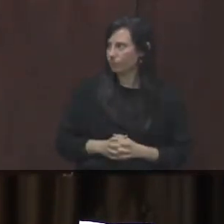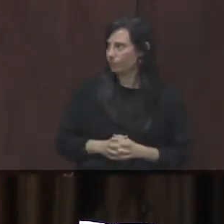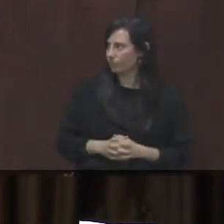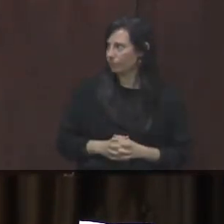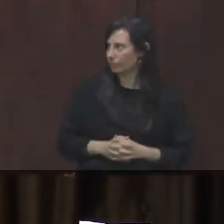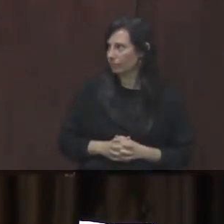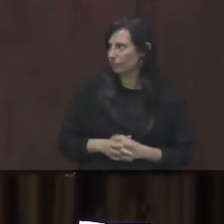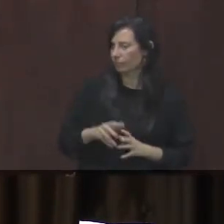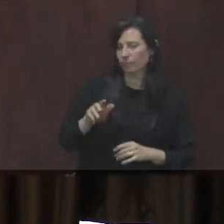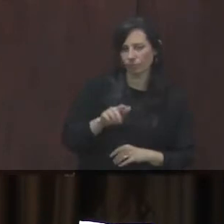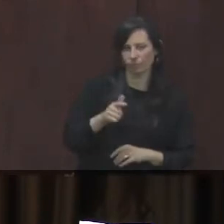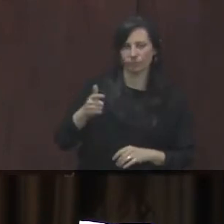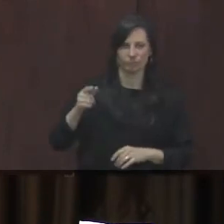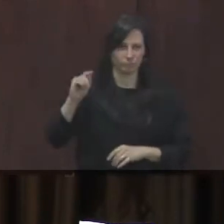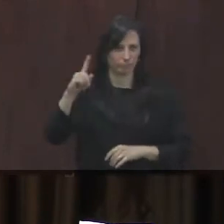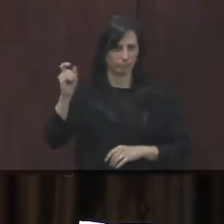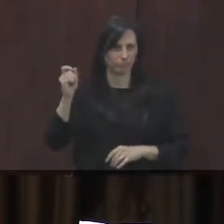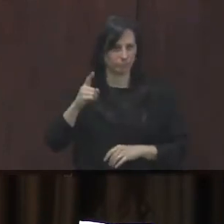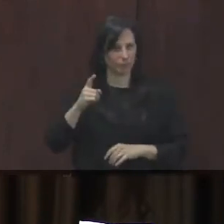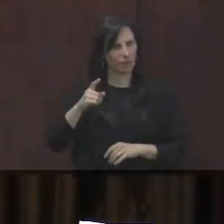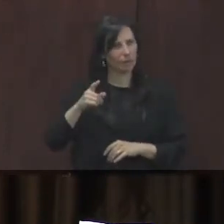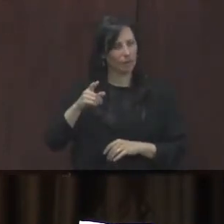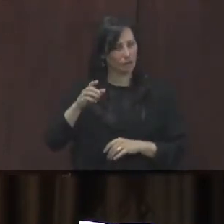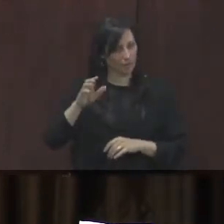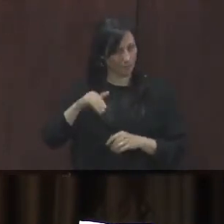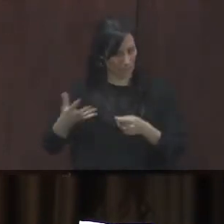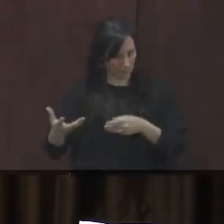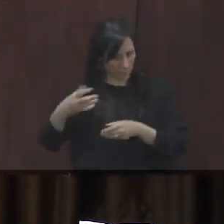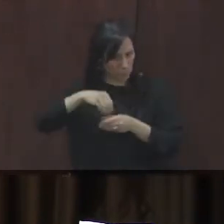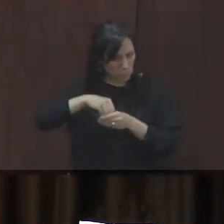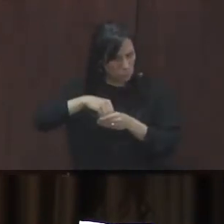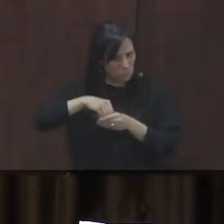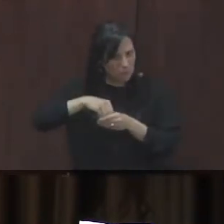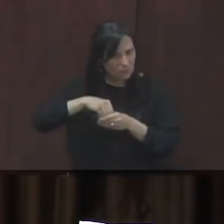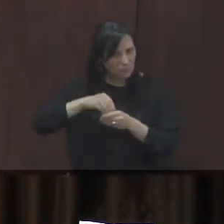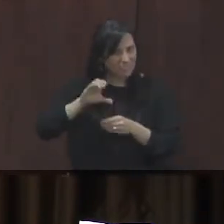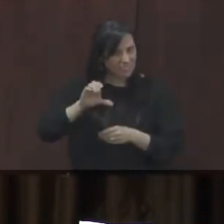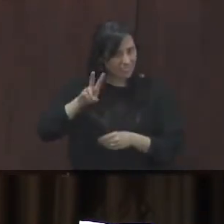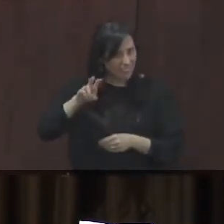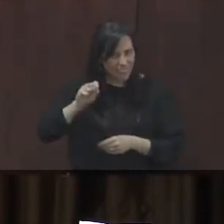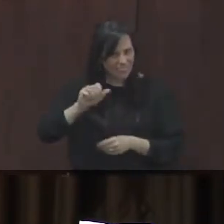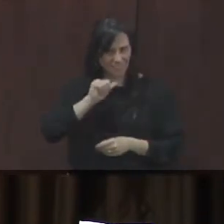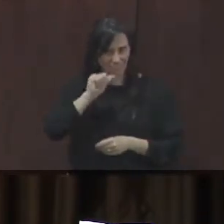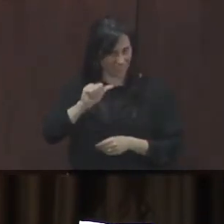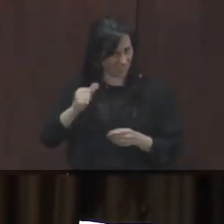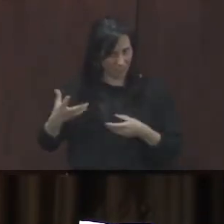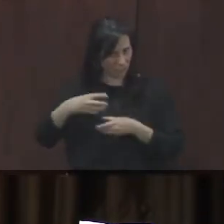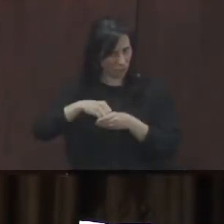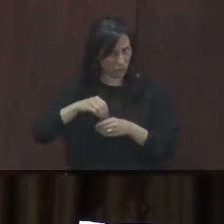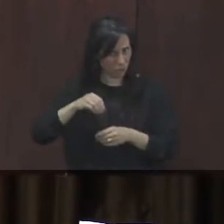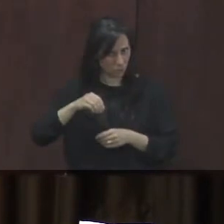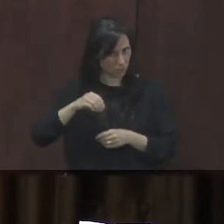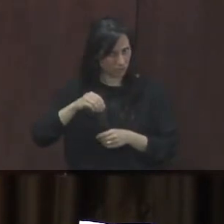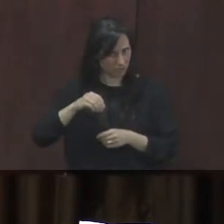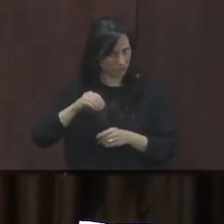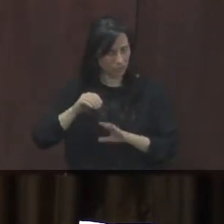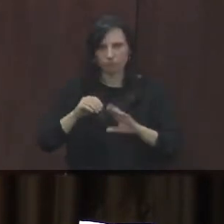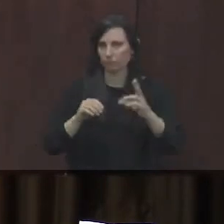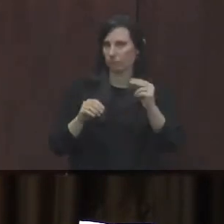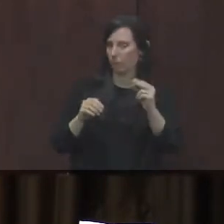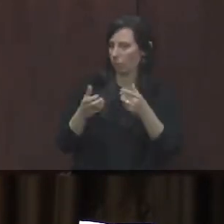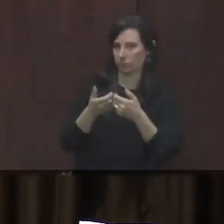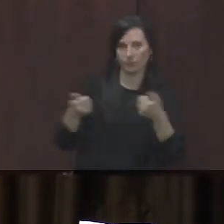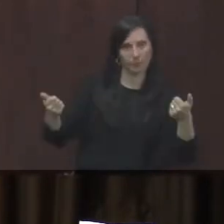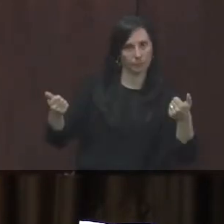And so that does or does not include the vaccines going through CVS and Walgreens to those long-term? That does not include, that's